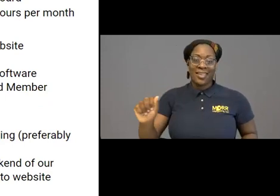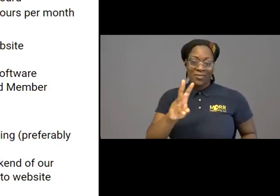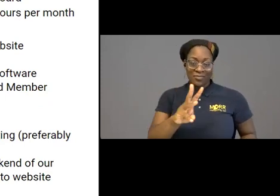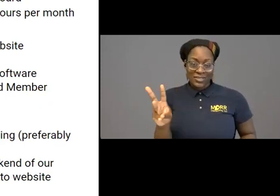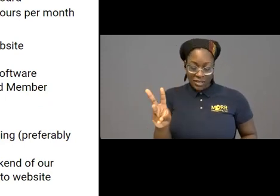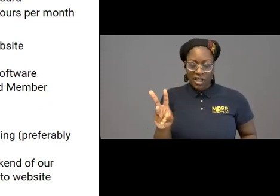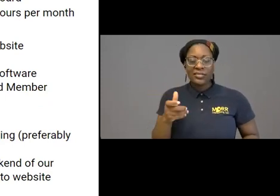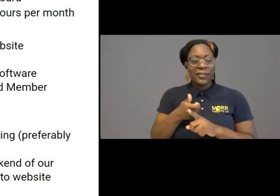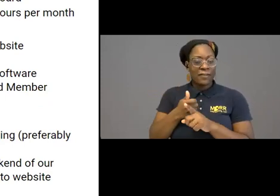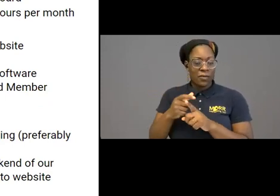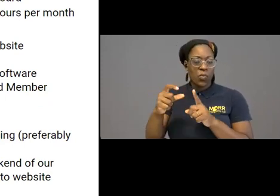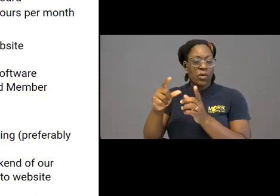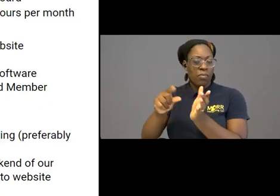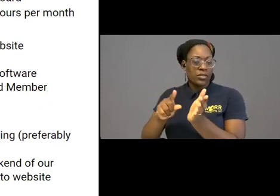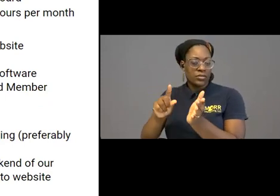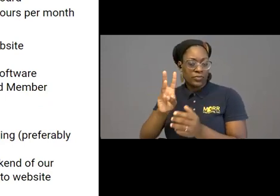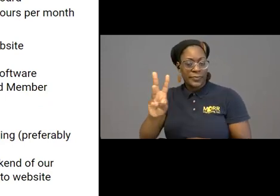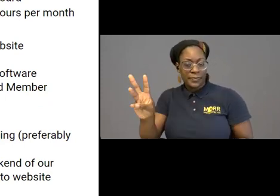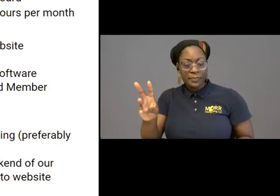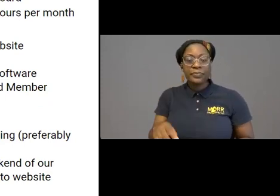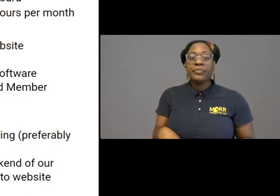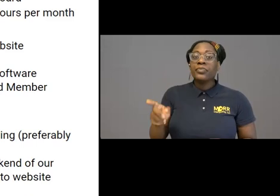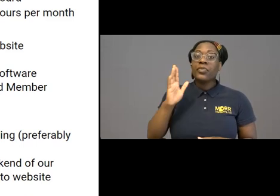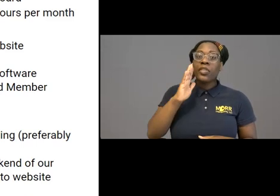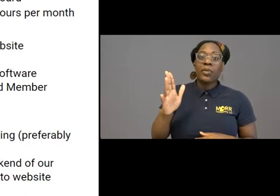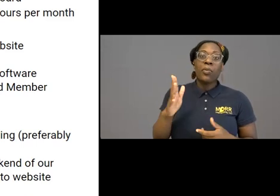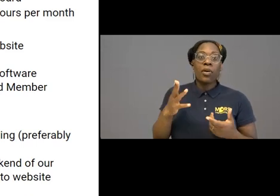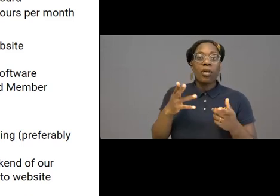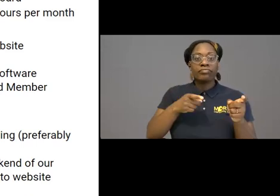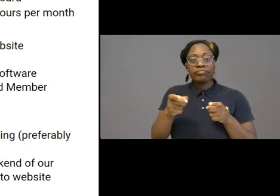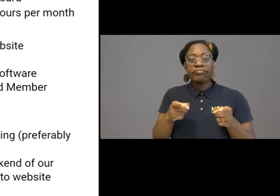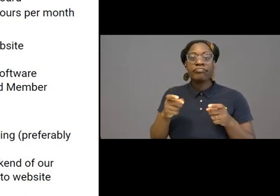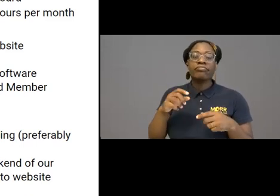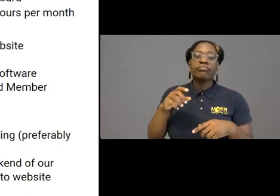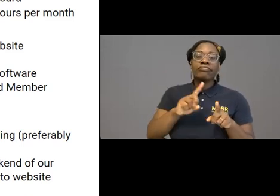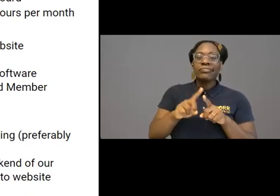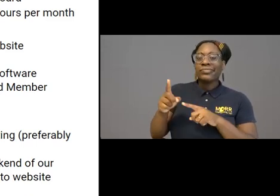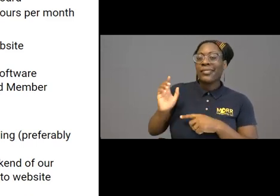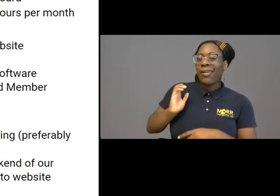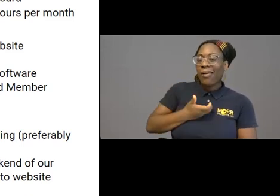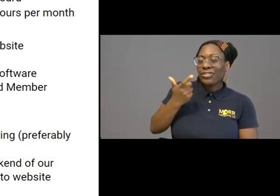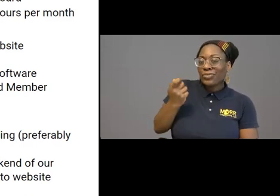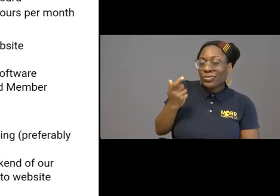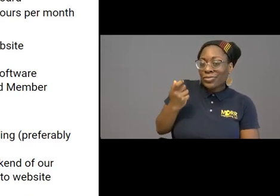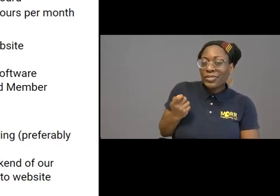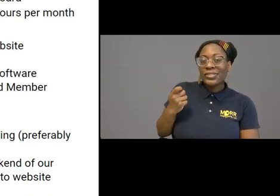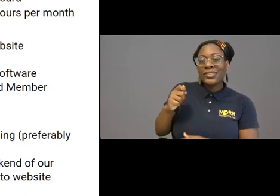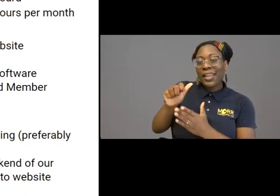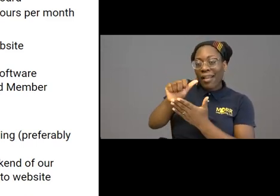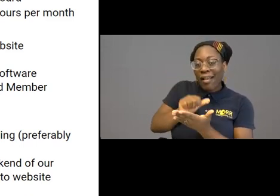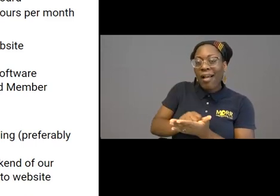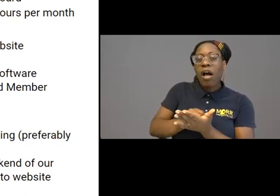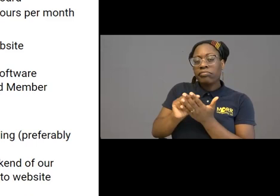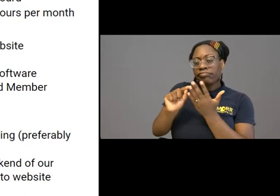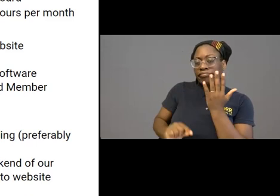member subscriptions. The person in this position will receive plenty of training on navigating our website and understanding our